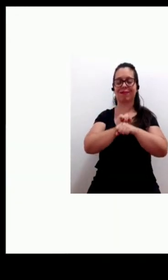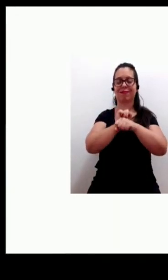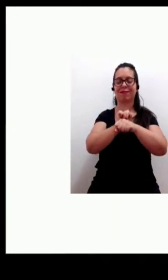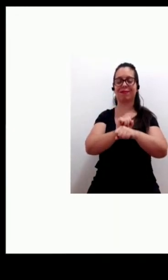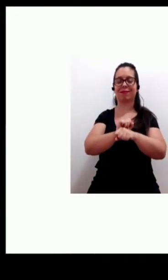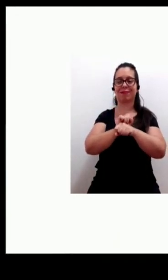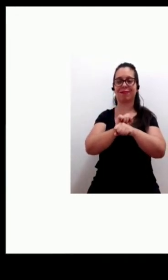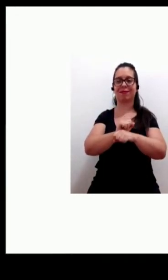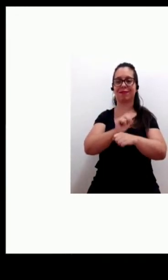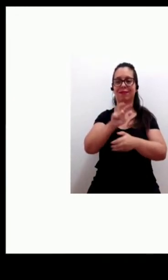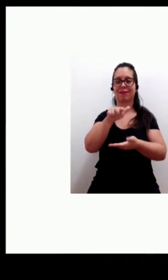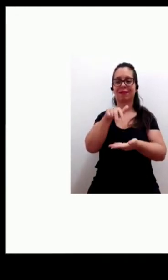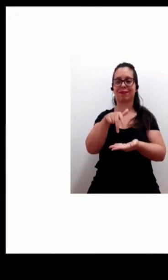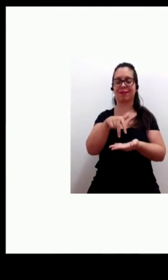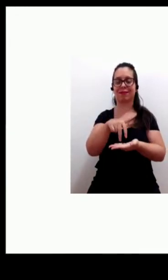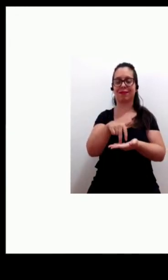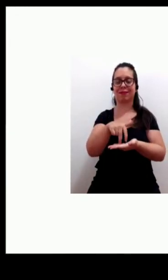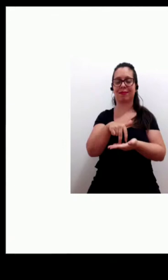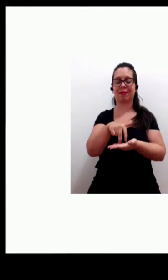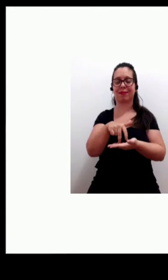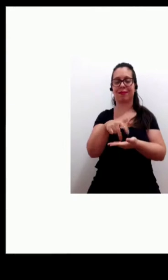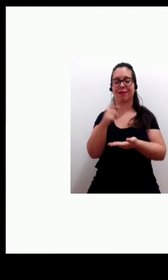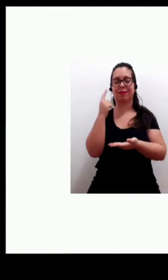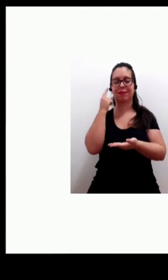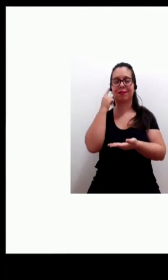And listen.